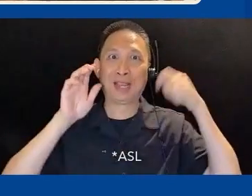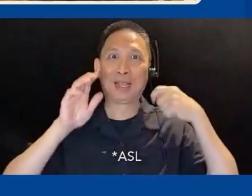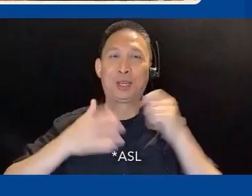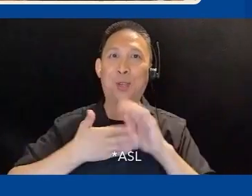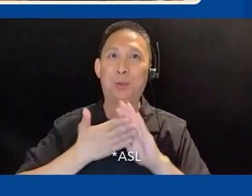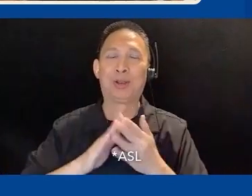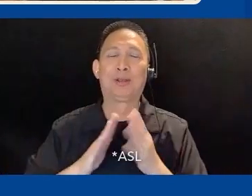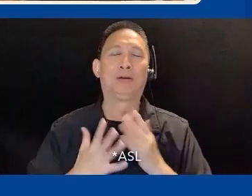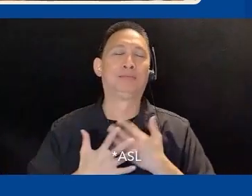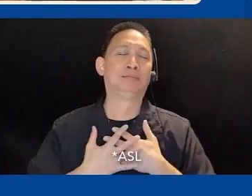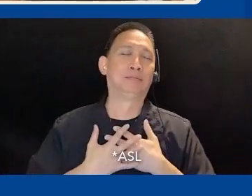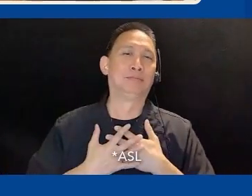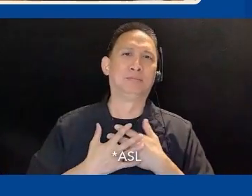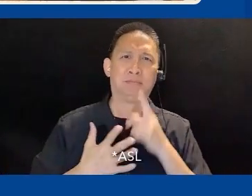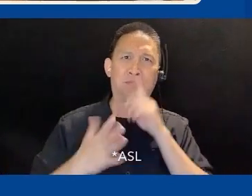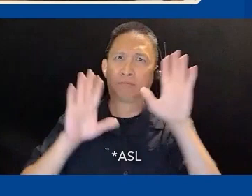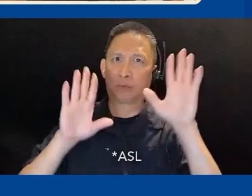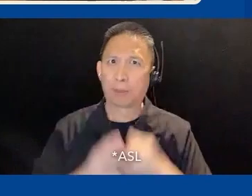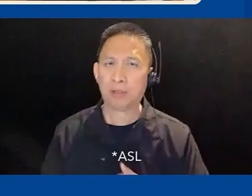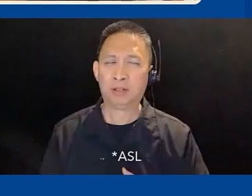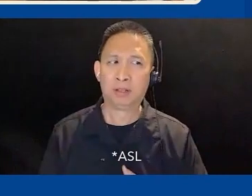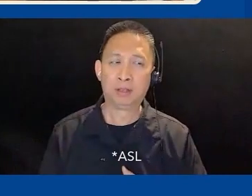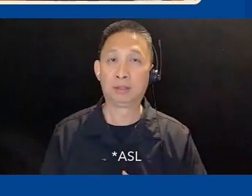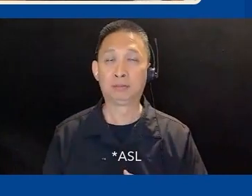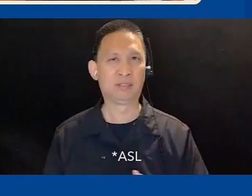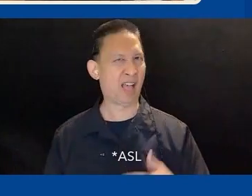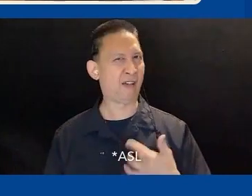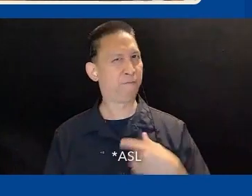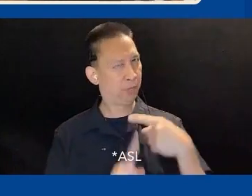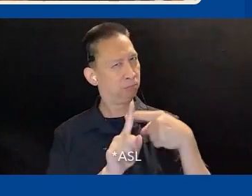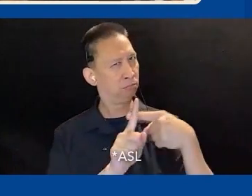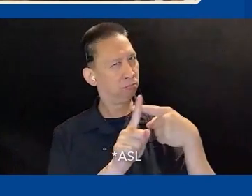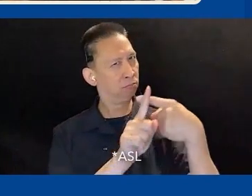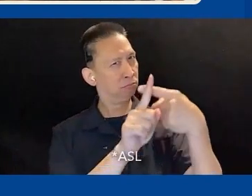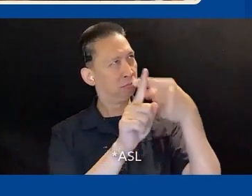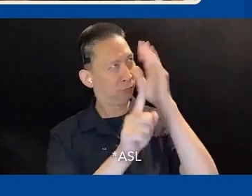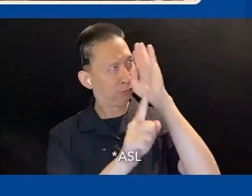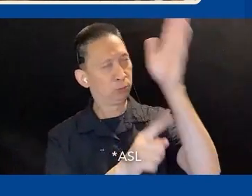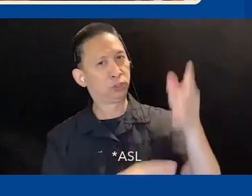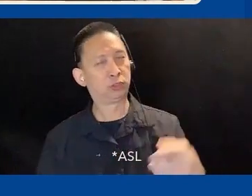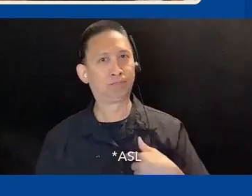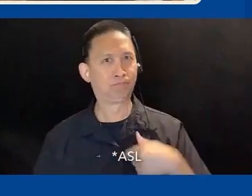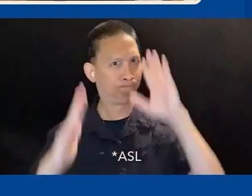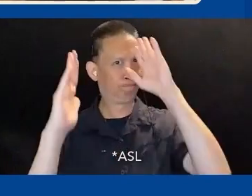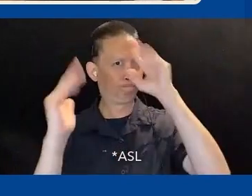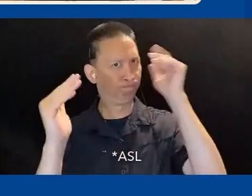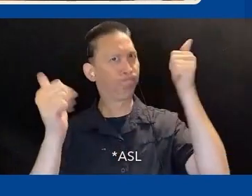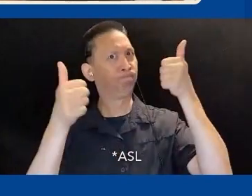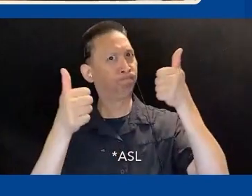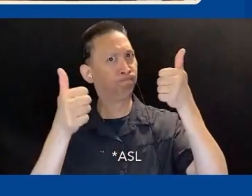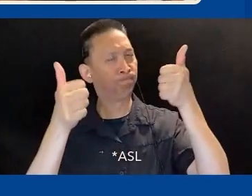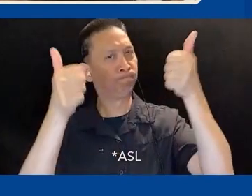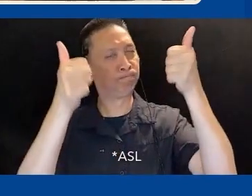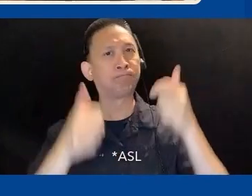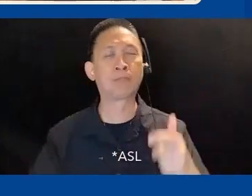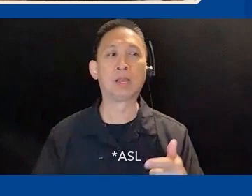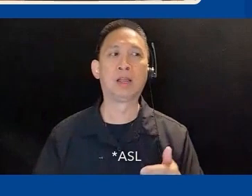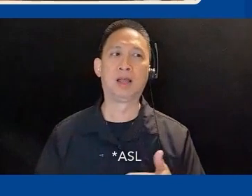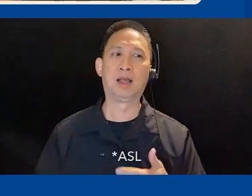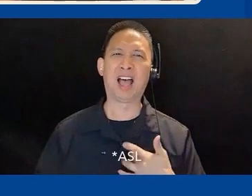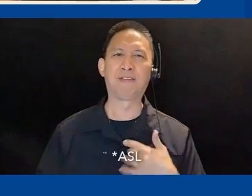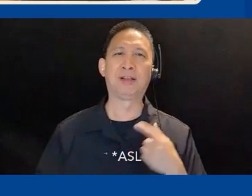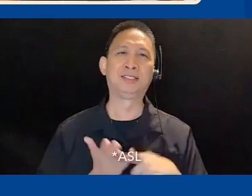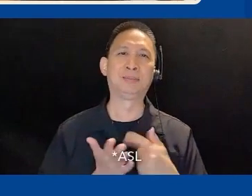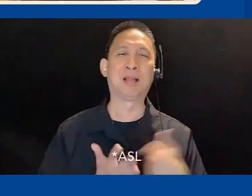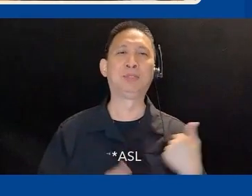yeah, I think, you know, we have a bright future ahead of us, and I'm very hopeful. And I think a lot of us have been working in our own little